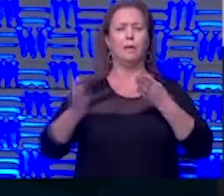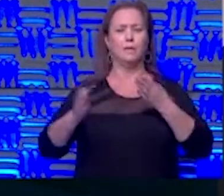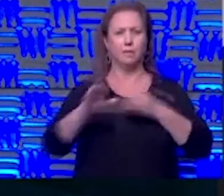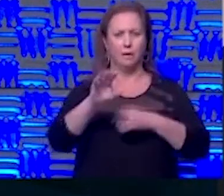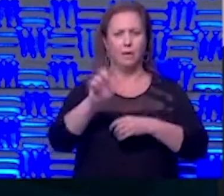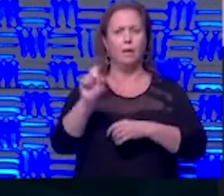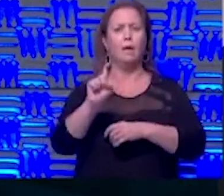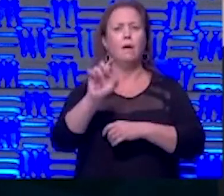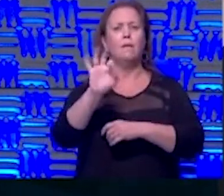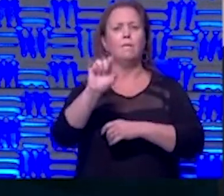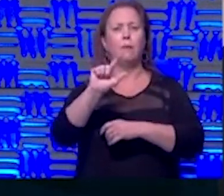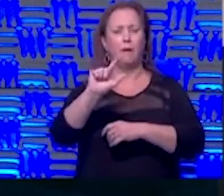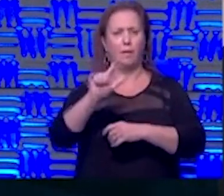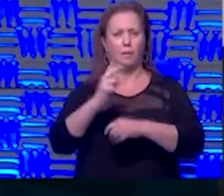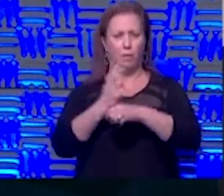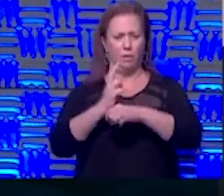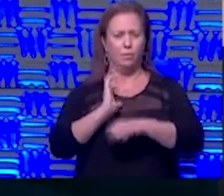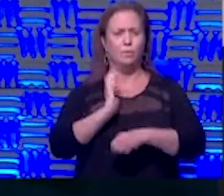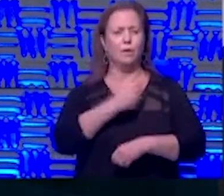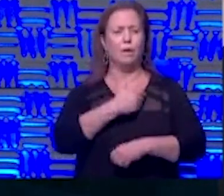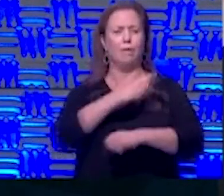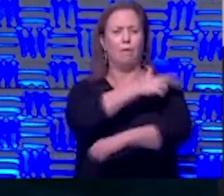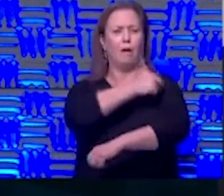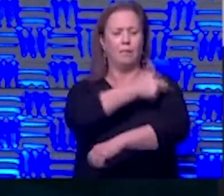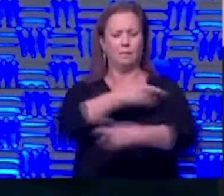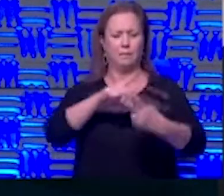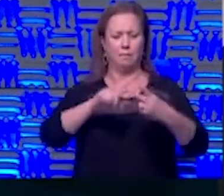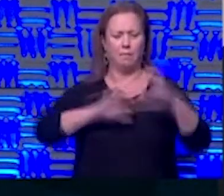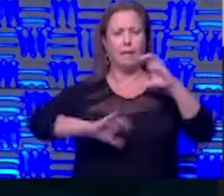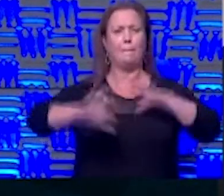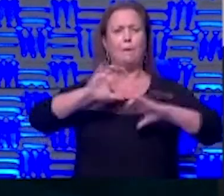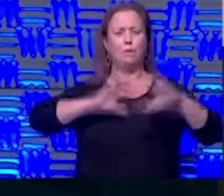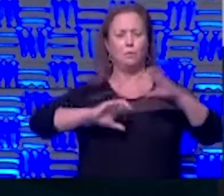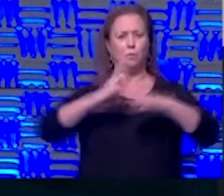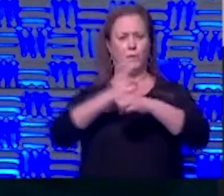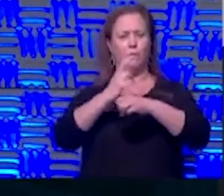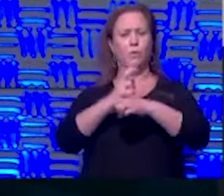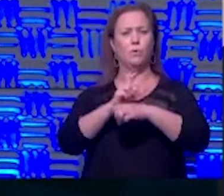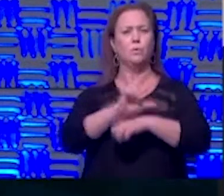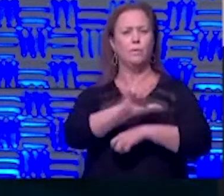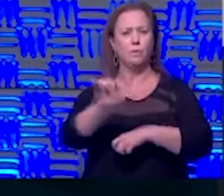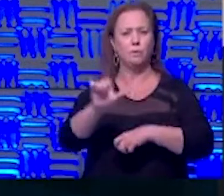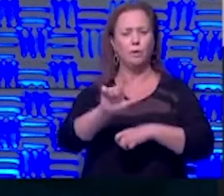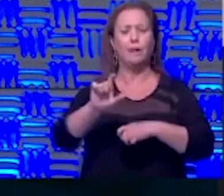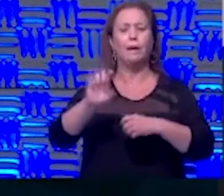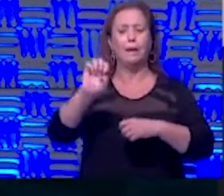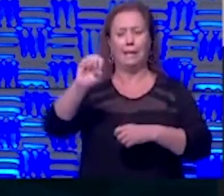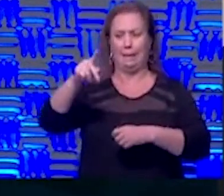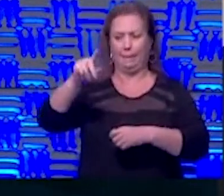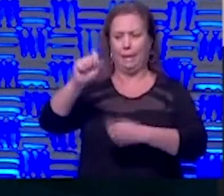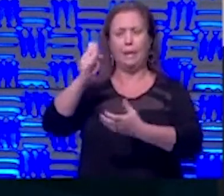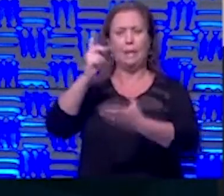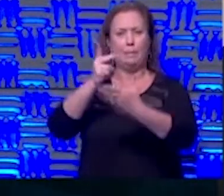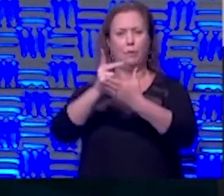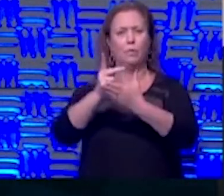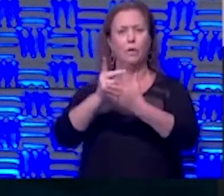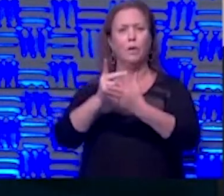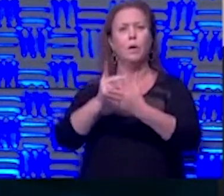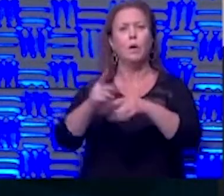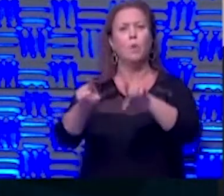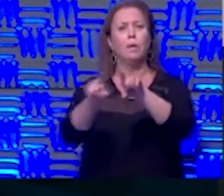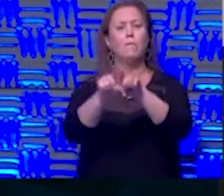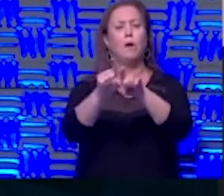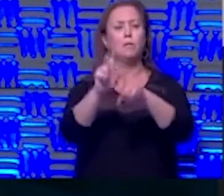fogging, using various chemicals that are, as you stated, EPA approved. But we've also been